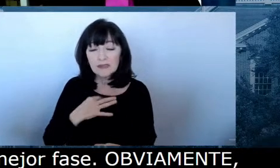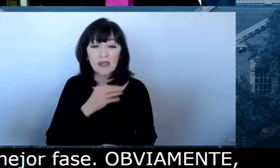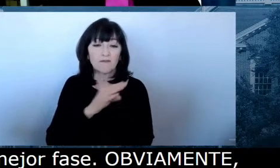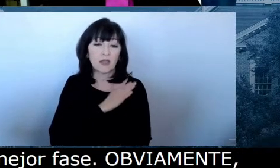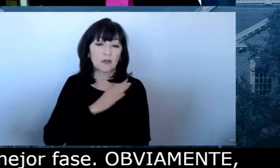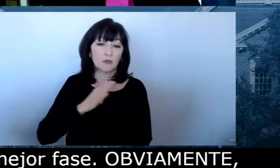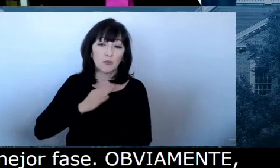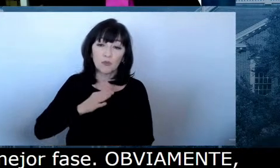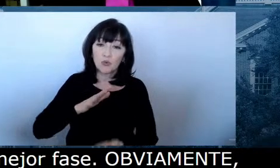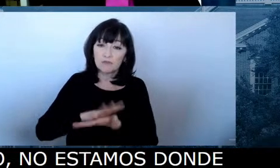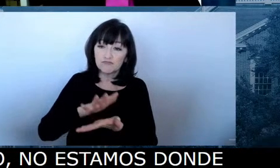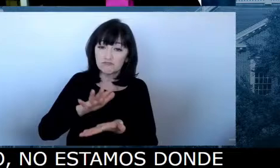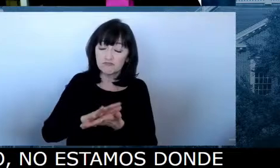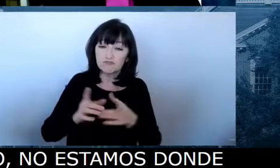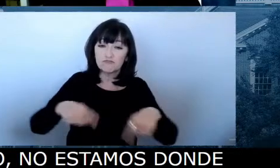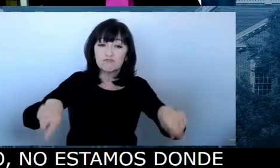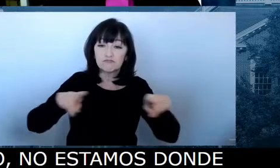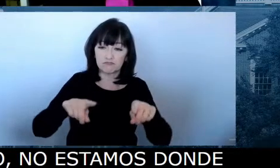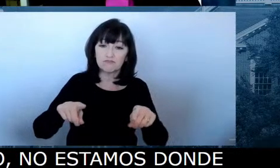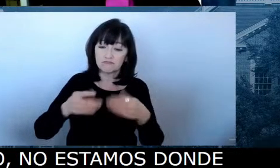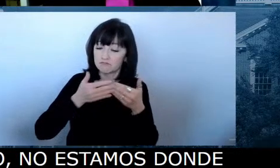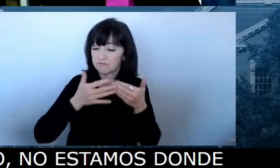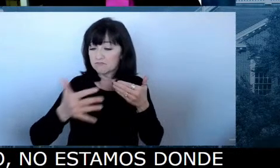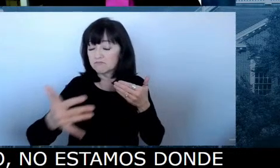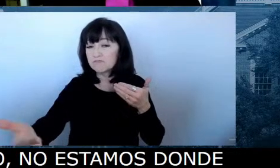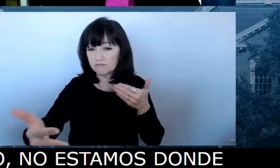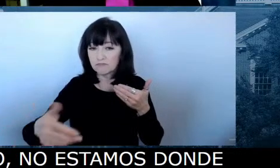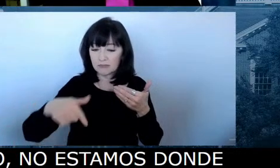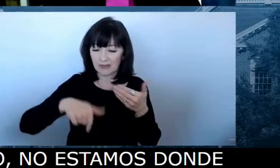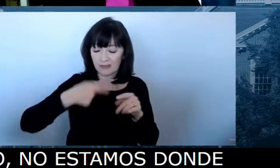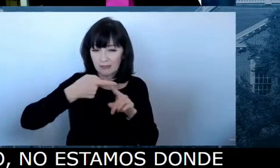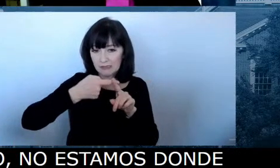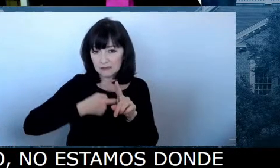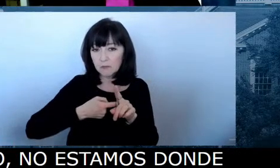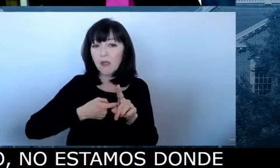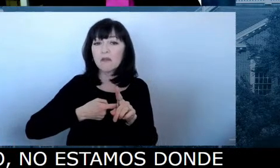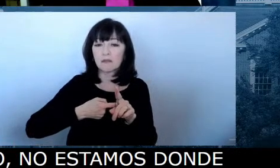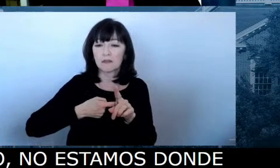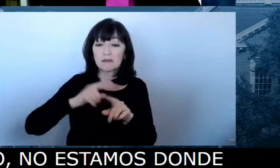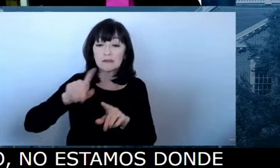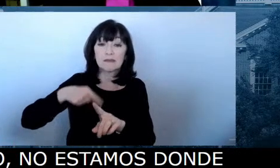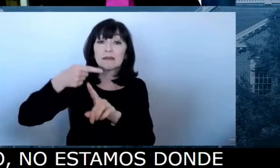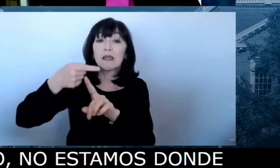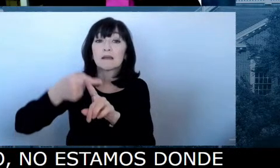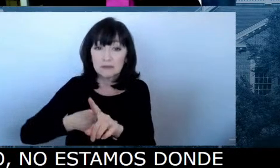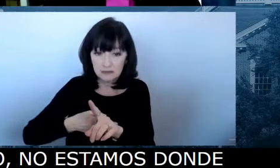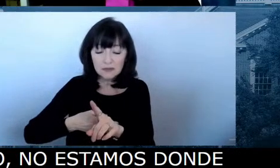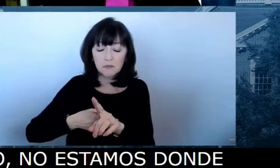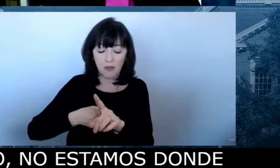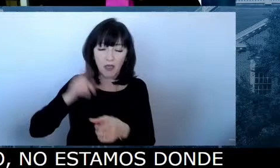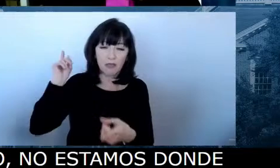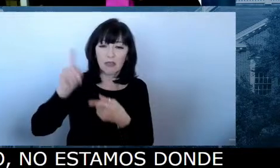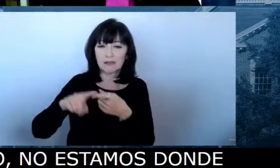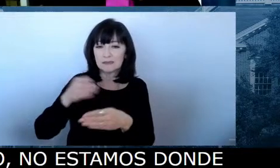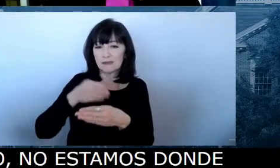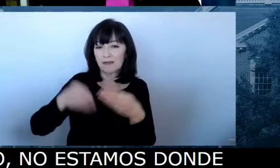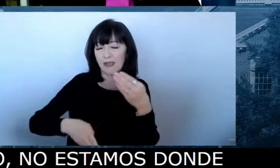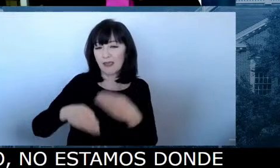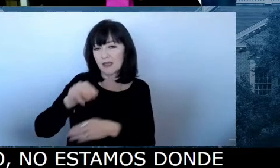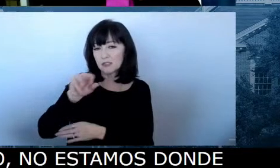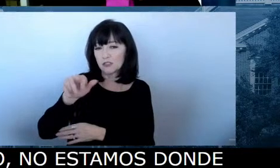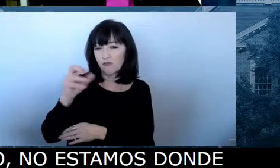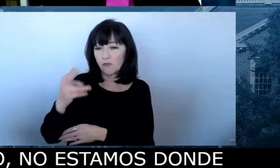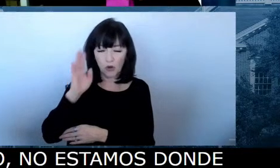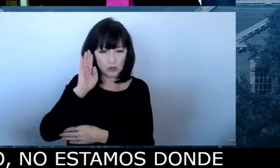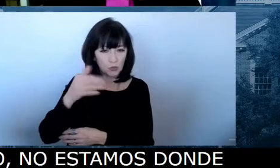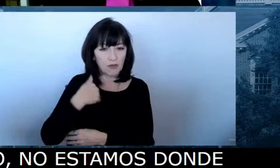school boards over the next end of this month and the next month till the end of March. Obviously, they'll have board meetings,